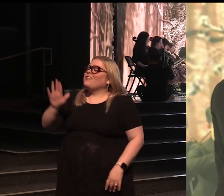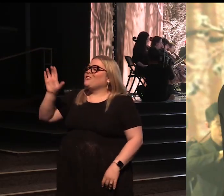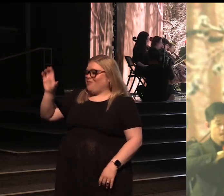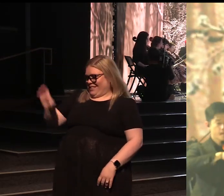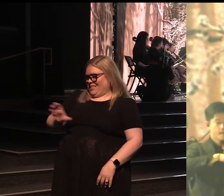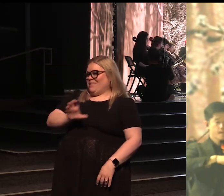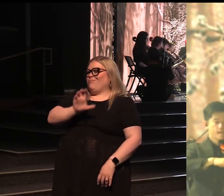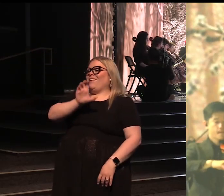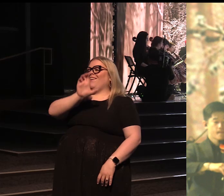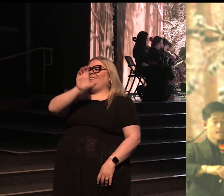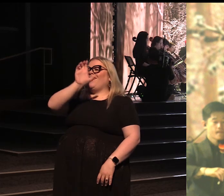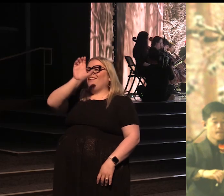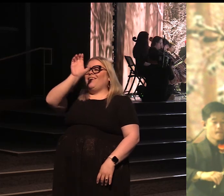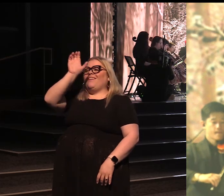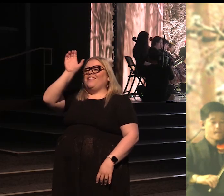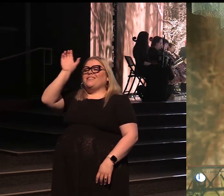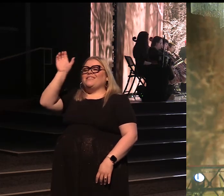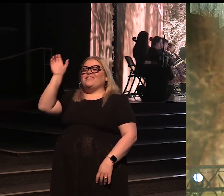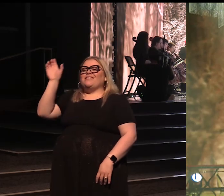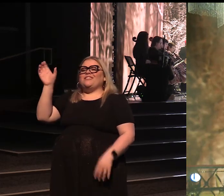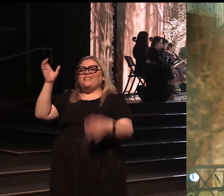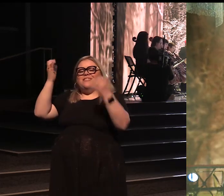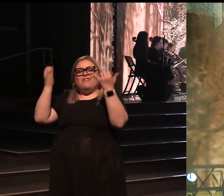Sure, it's Christmas